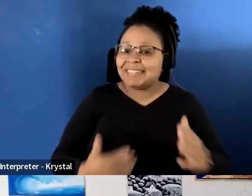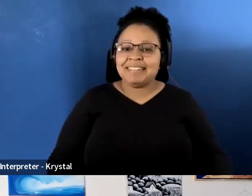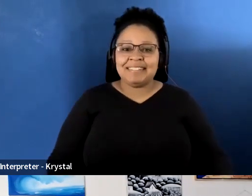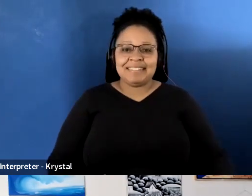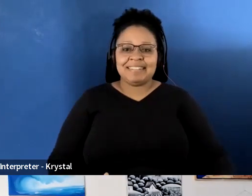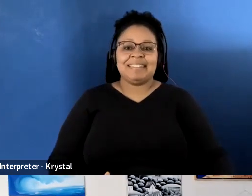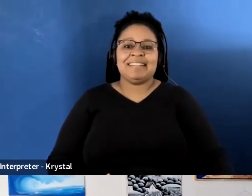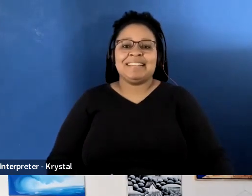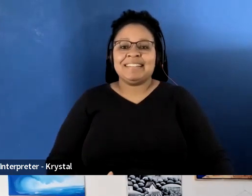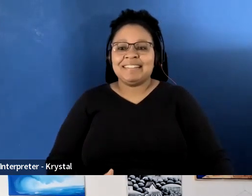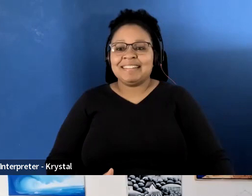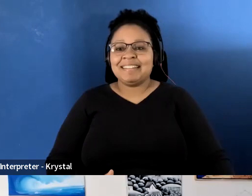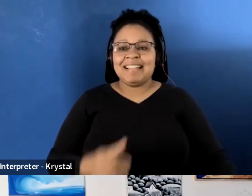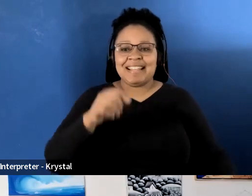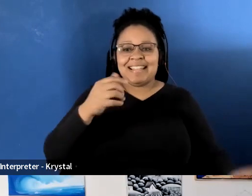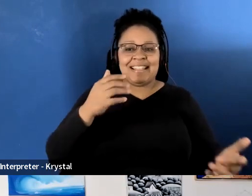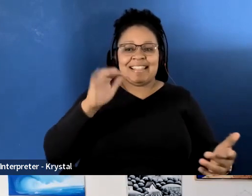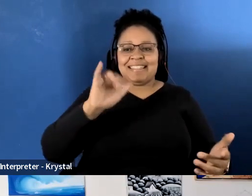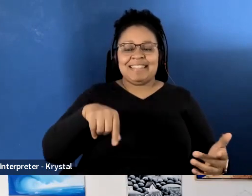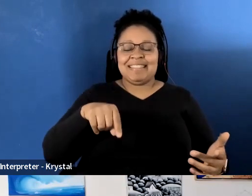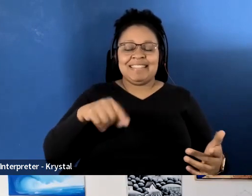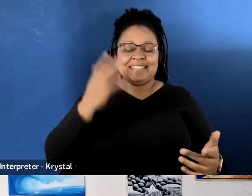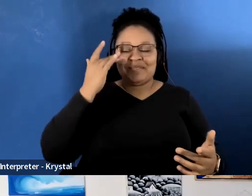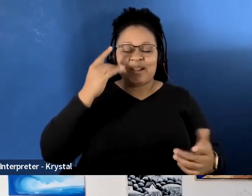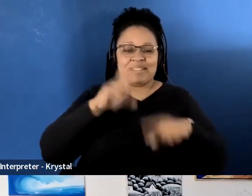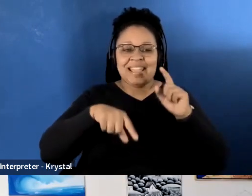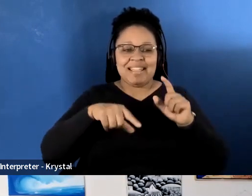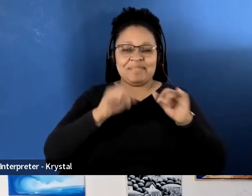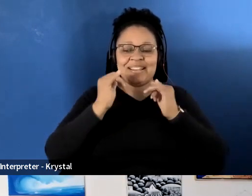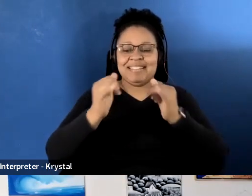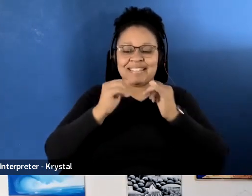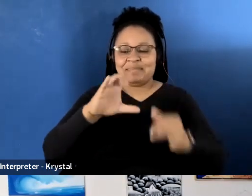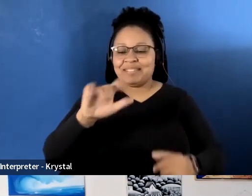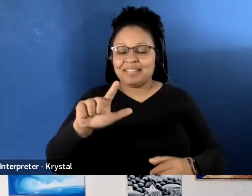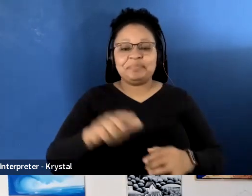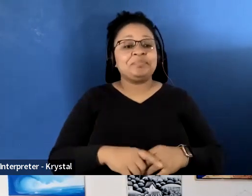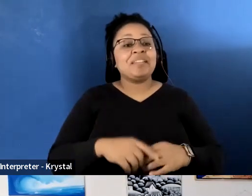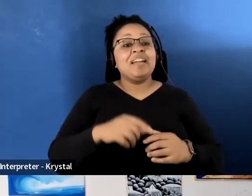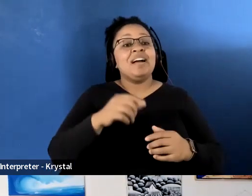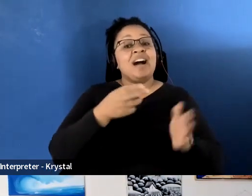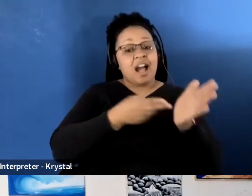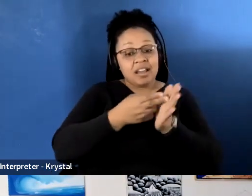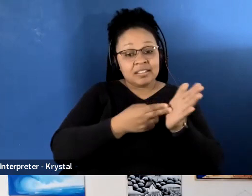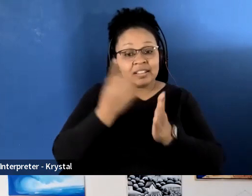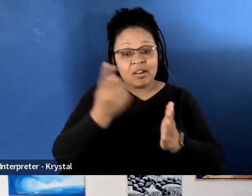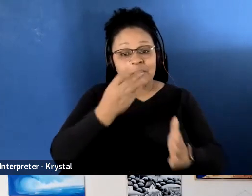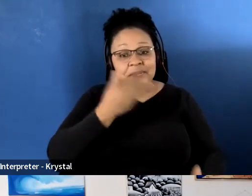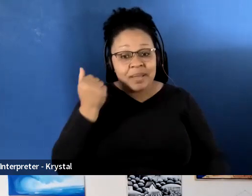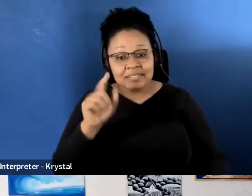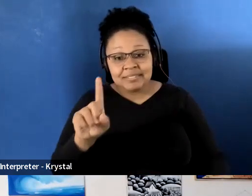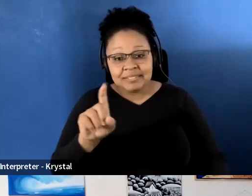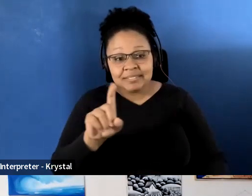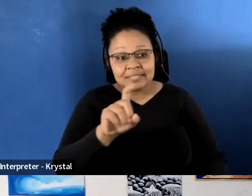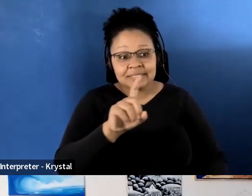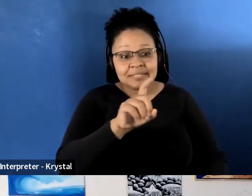Don't you just love This is me? why we can't be on the site together. Is honesty always the best policy?